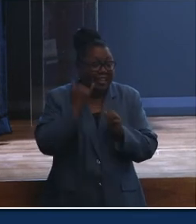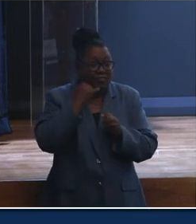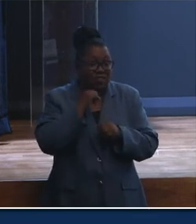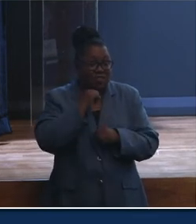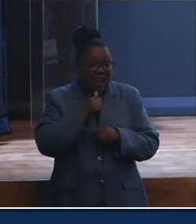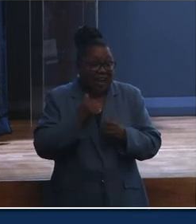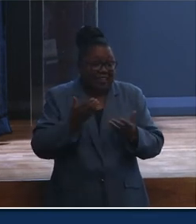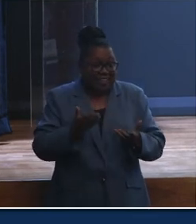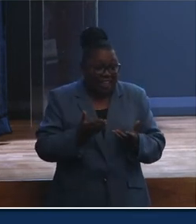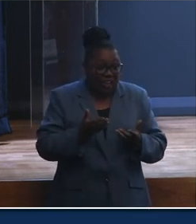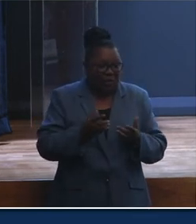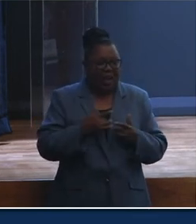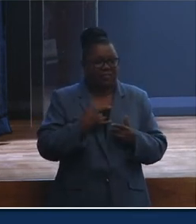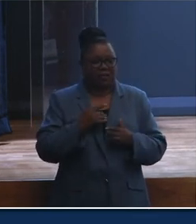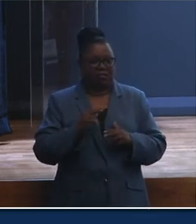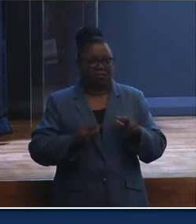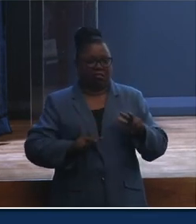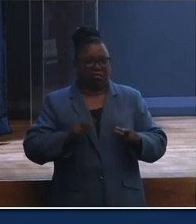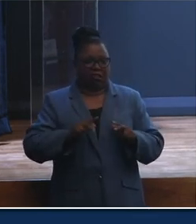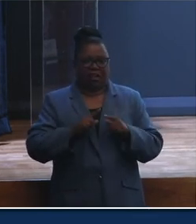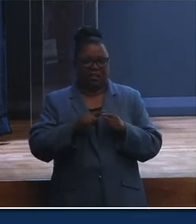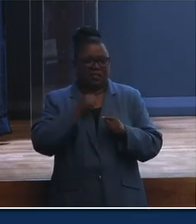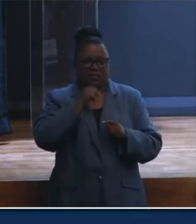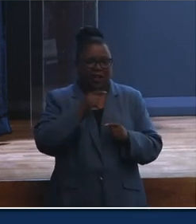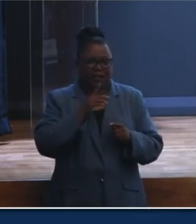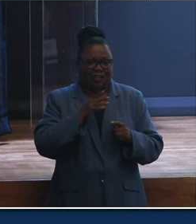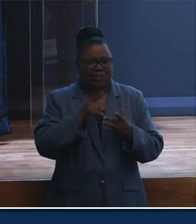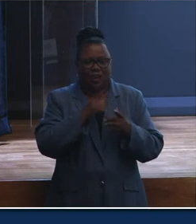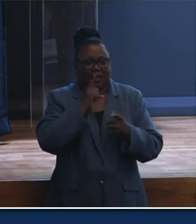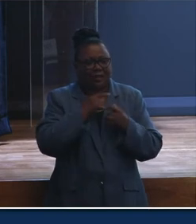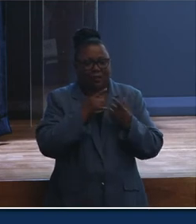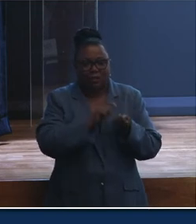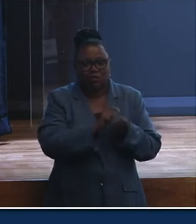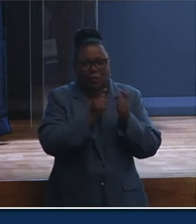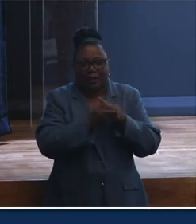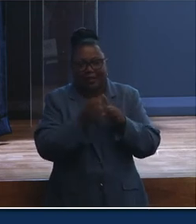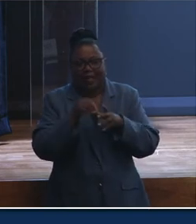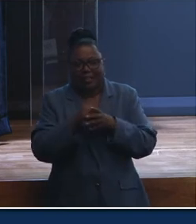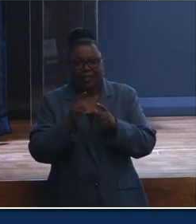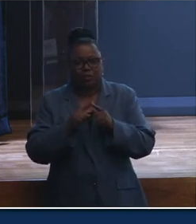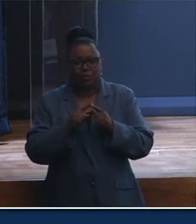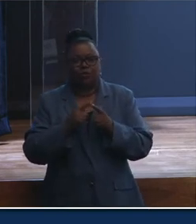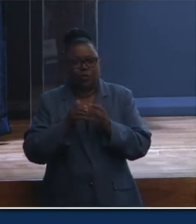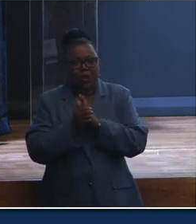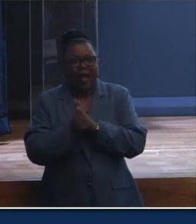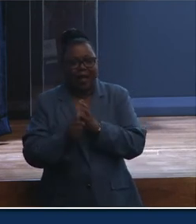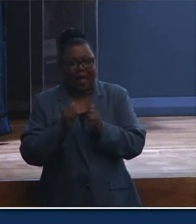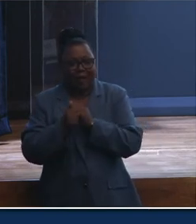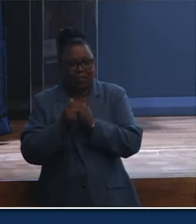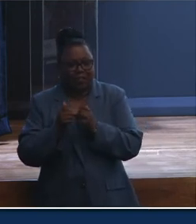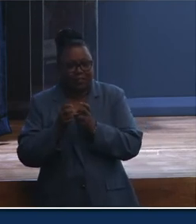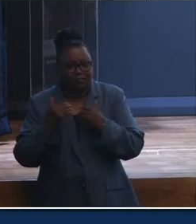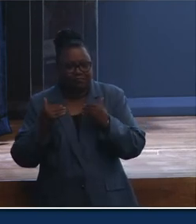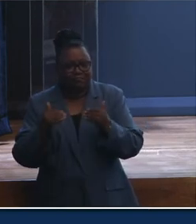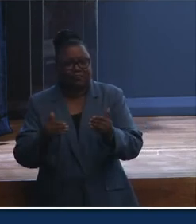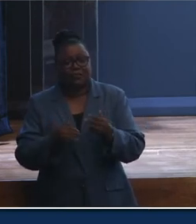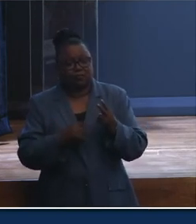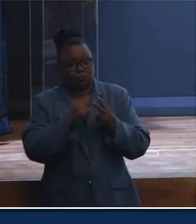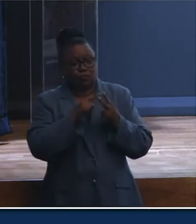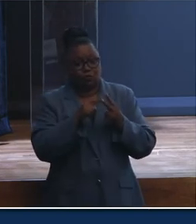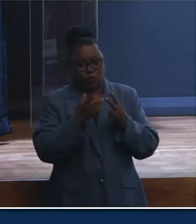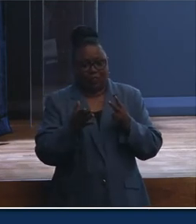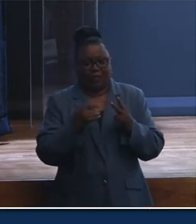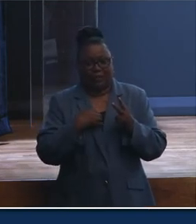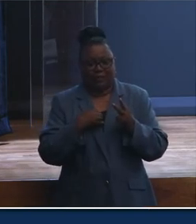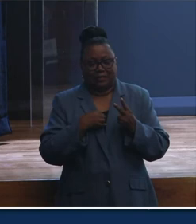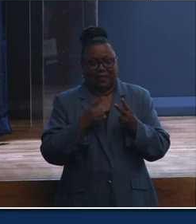not here and feeling comfortable, you're not going to be able to translate it into your athletic prowess. It's two things, and